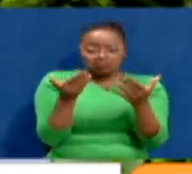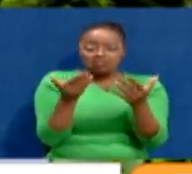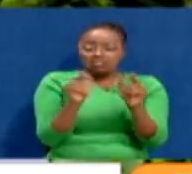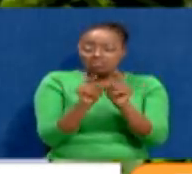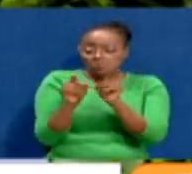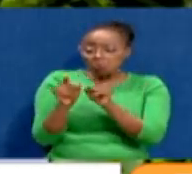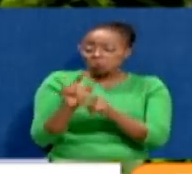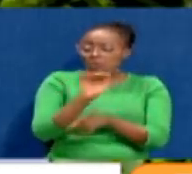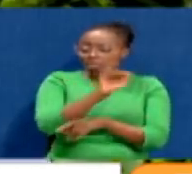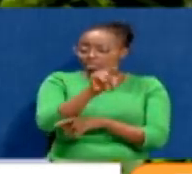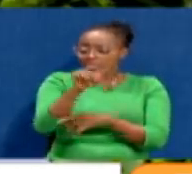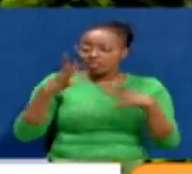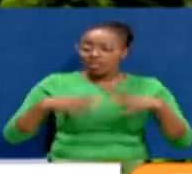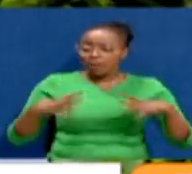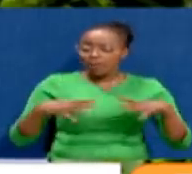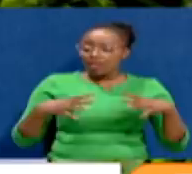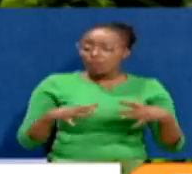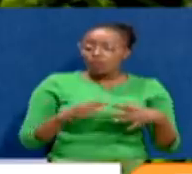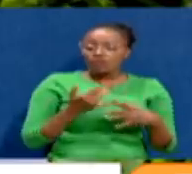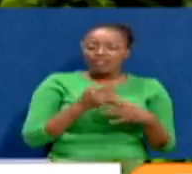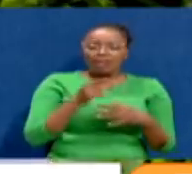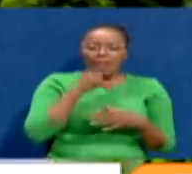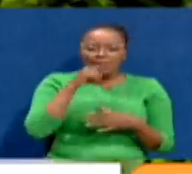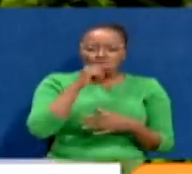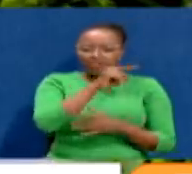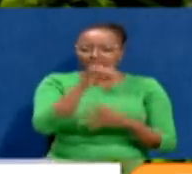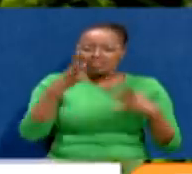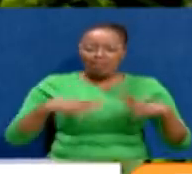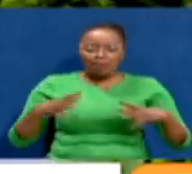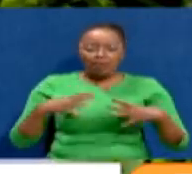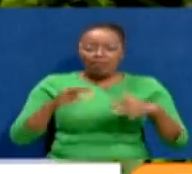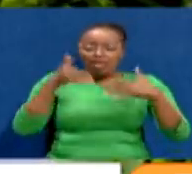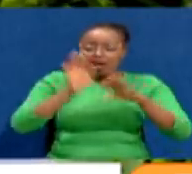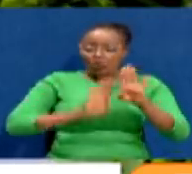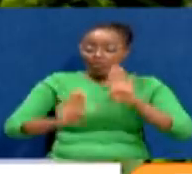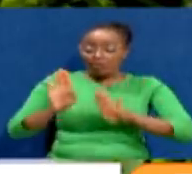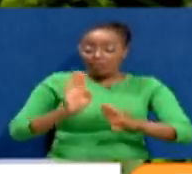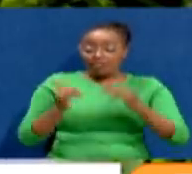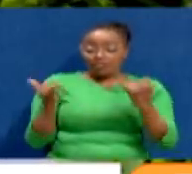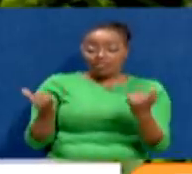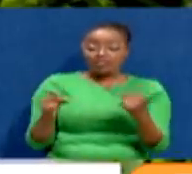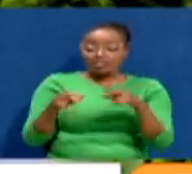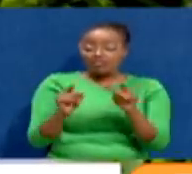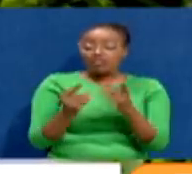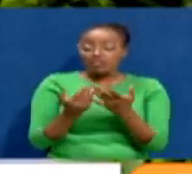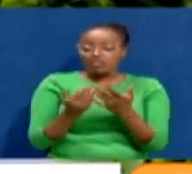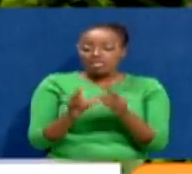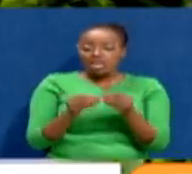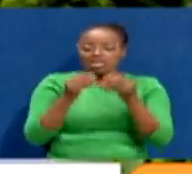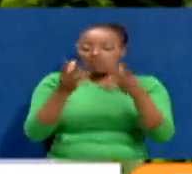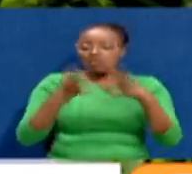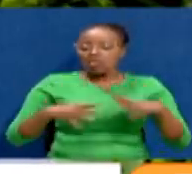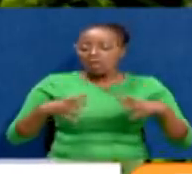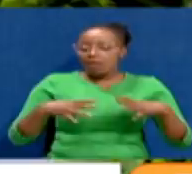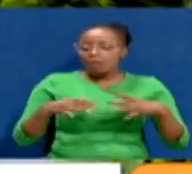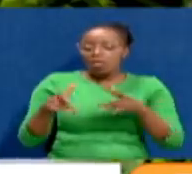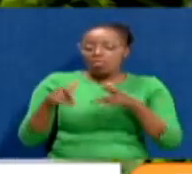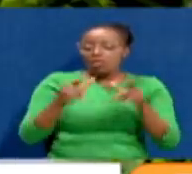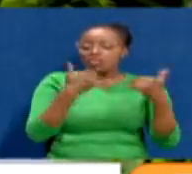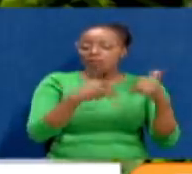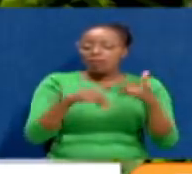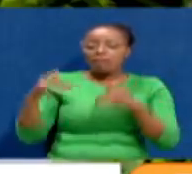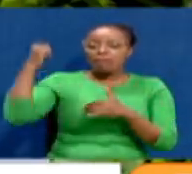call out these people, call out these individuals. And the way they're behaving, they are giving credence to those who are saying that they're just